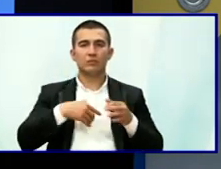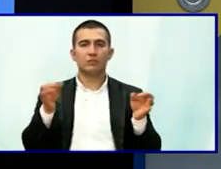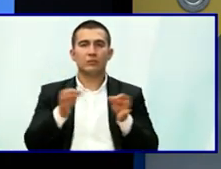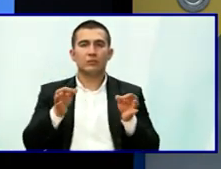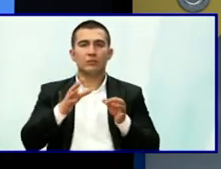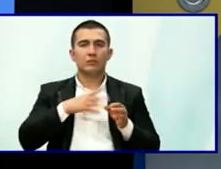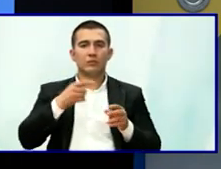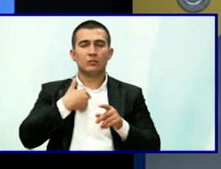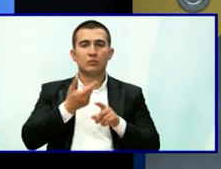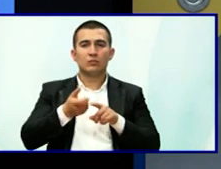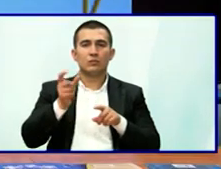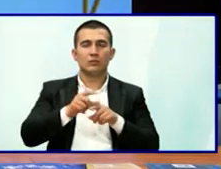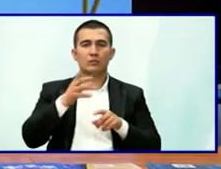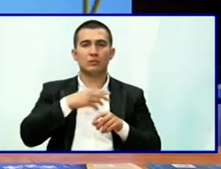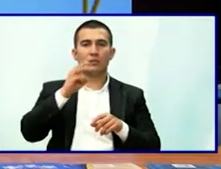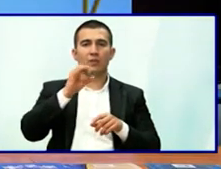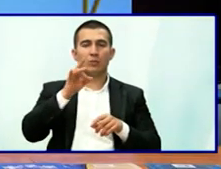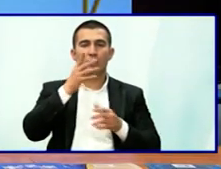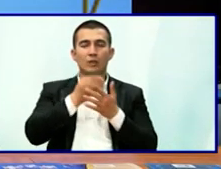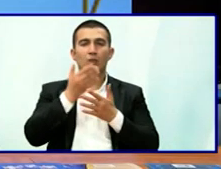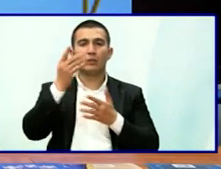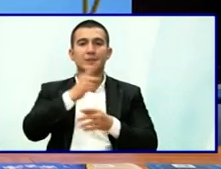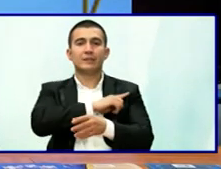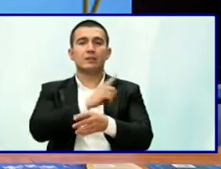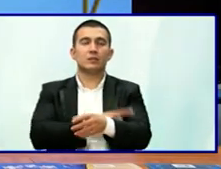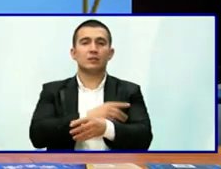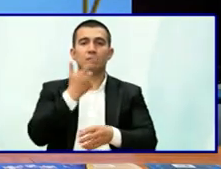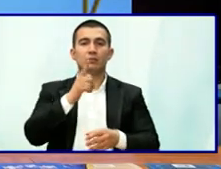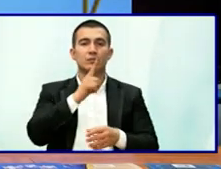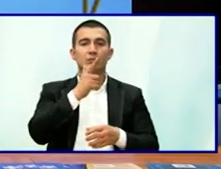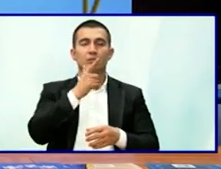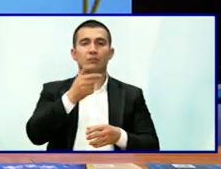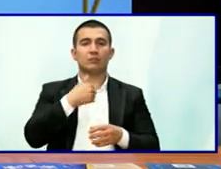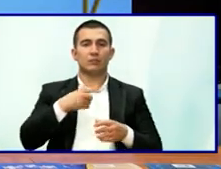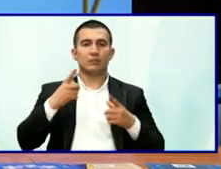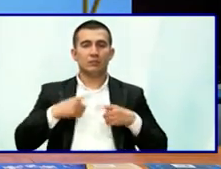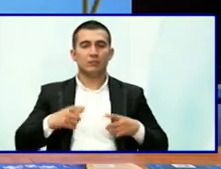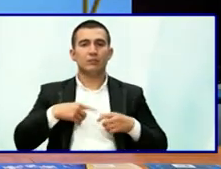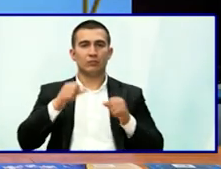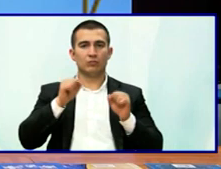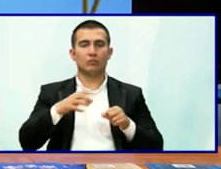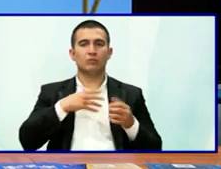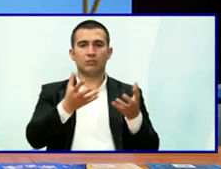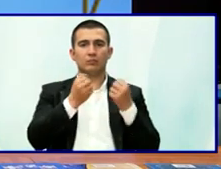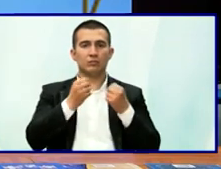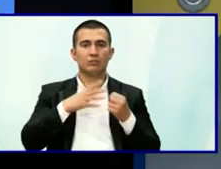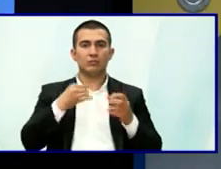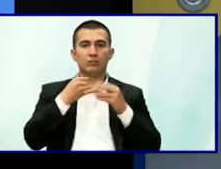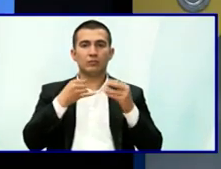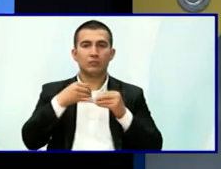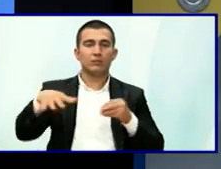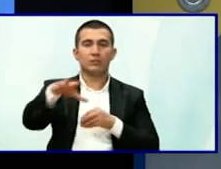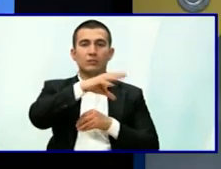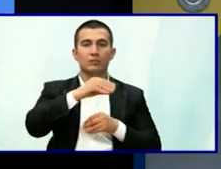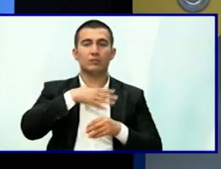she'r, Temur tig'i yetmagan joyni qalam bilan oldi Alisher. Dunyo bo'ldi